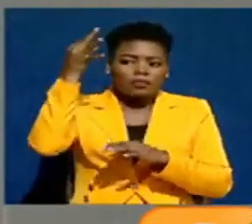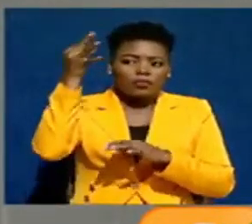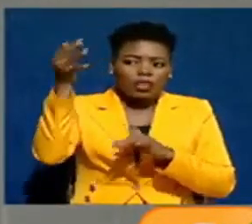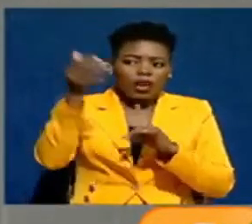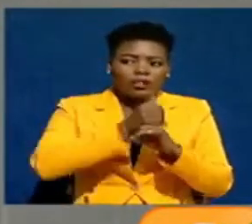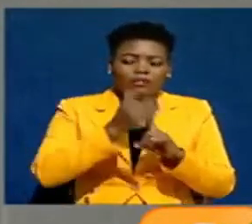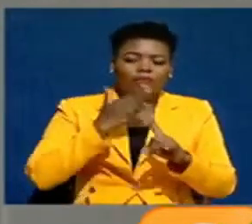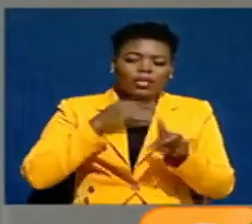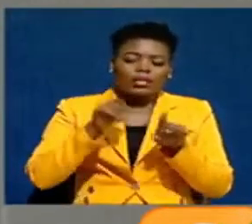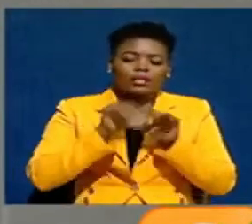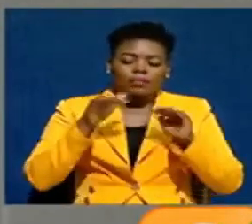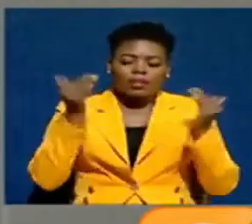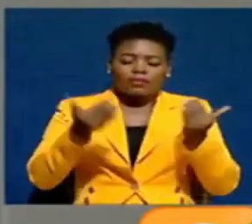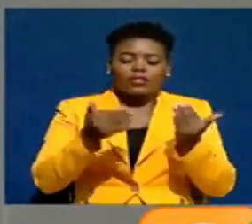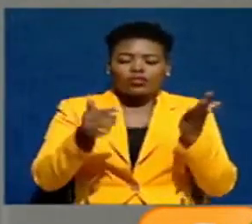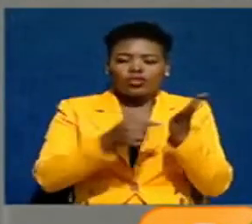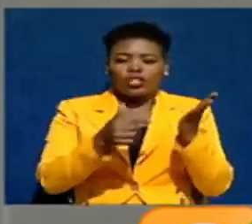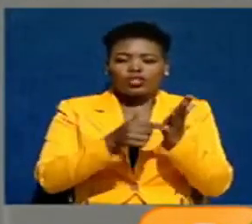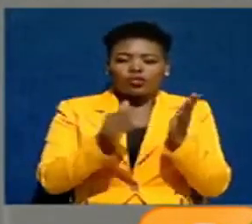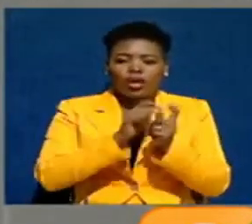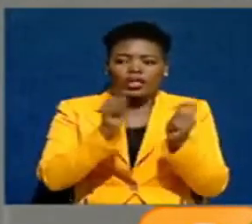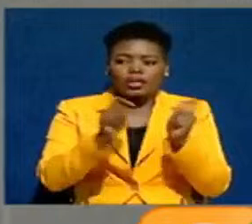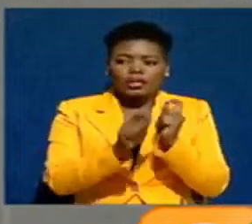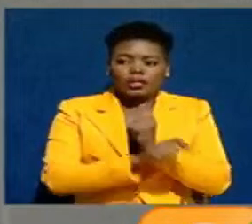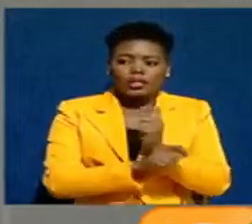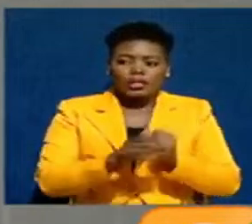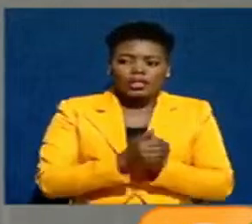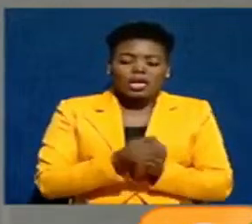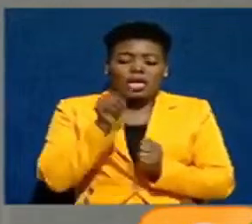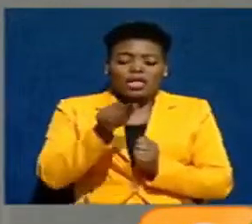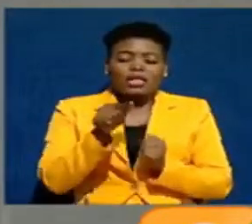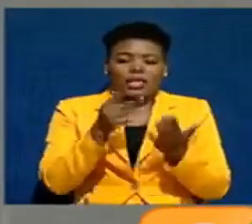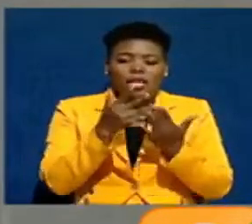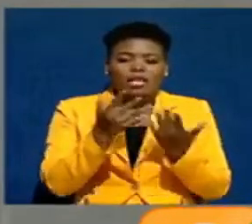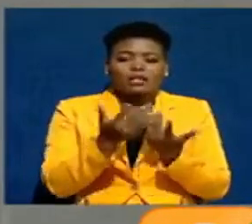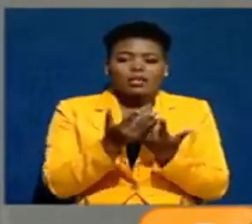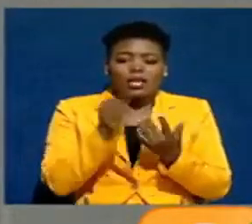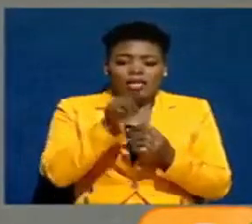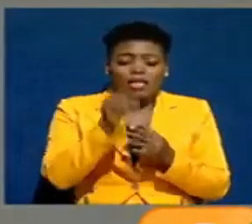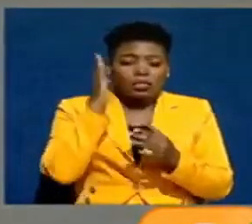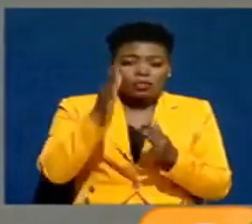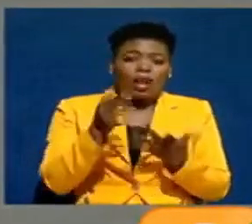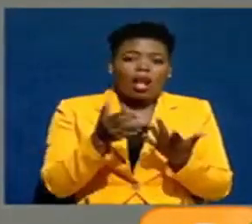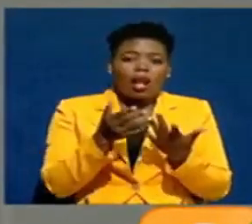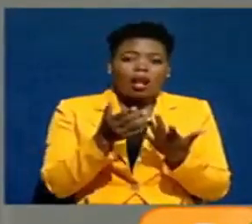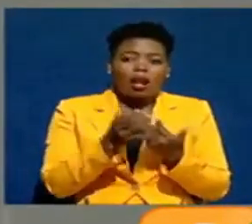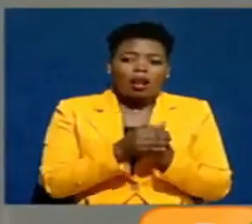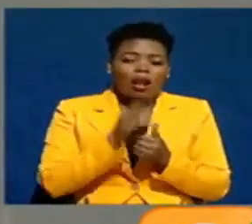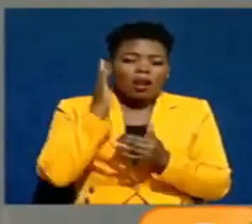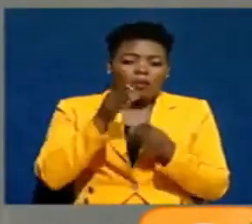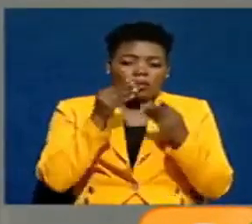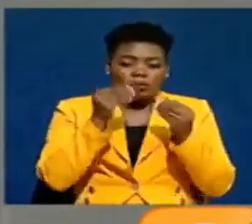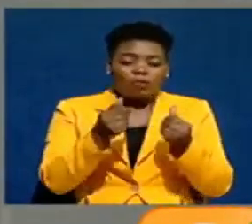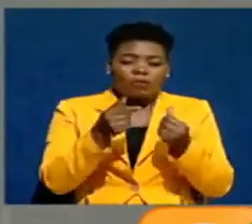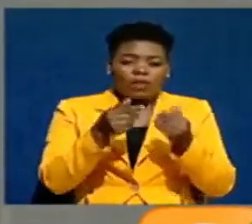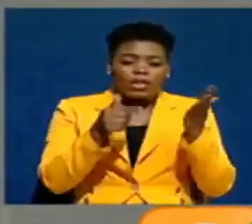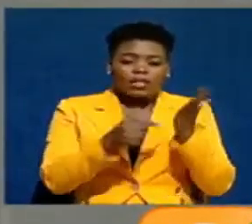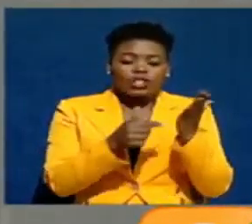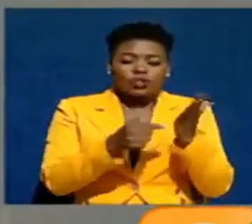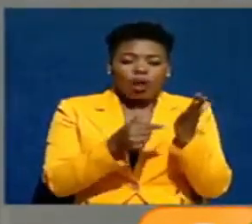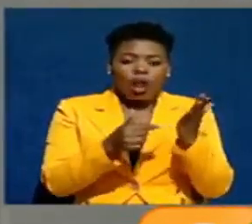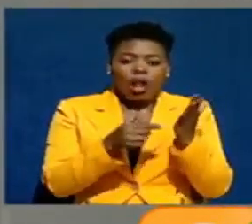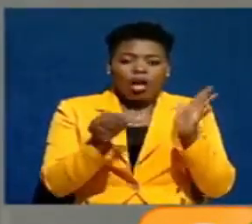the Global Digital Compact. These facilities will go a long way towards addressing digital